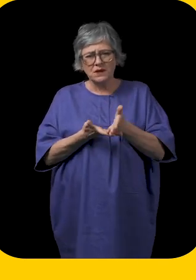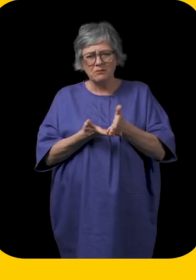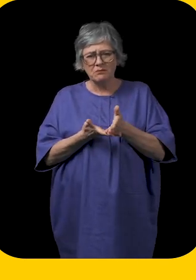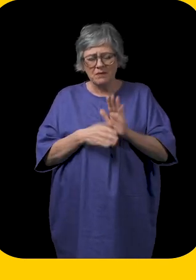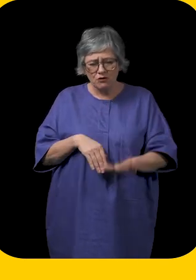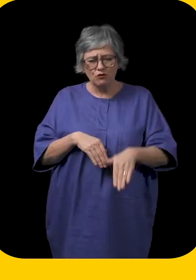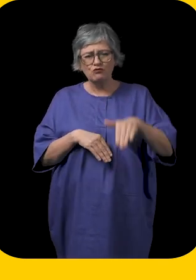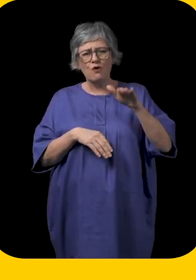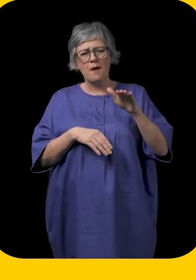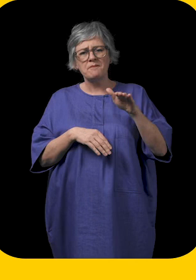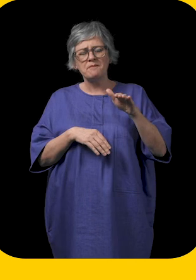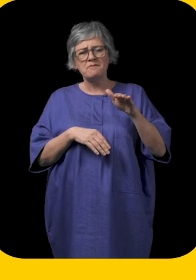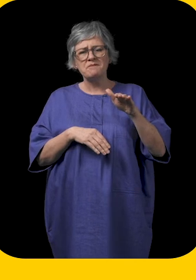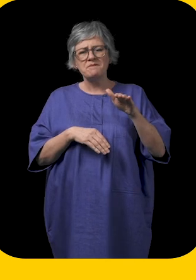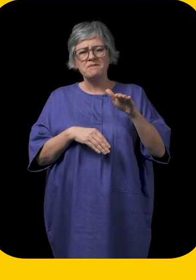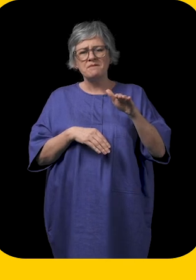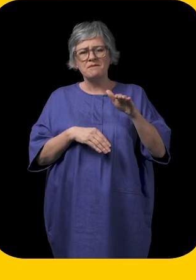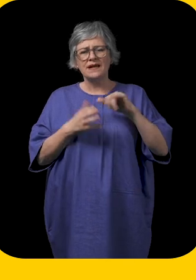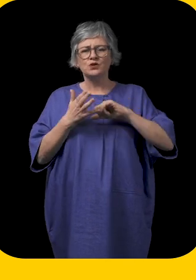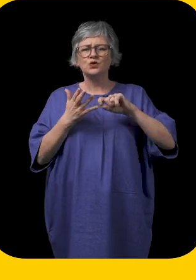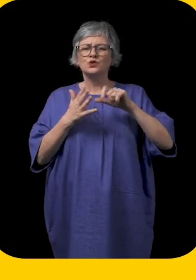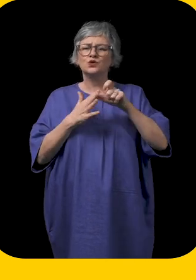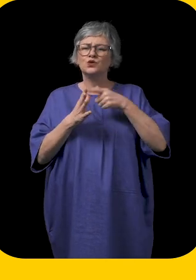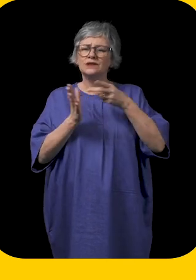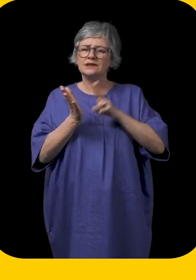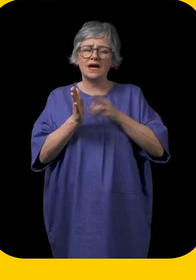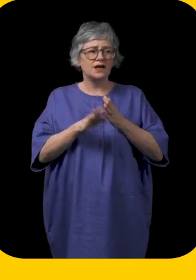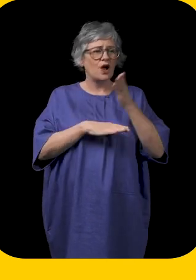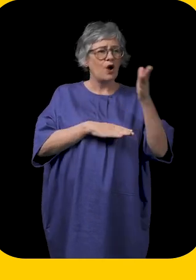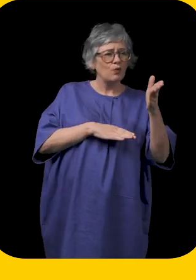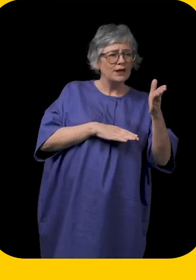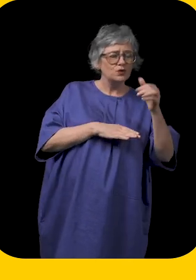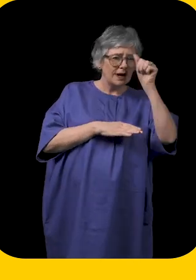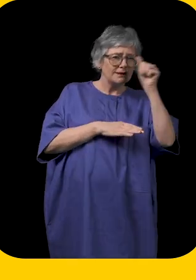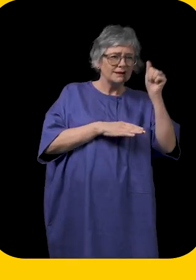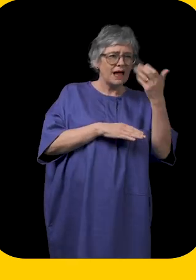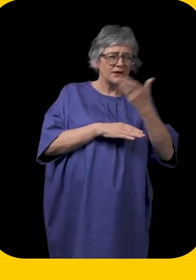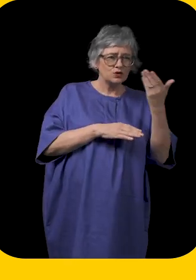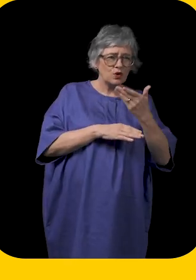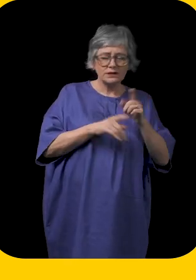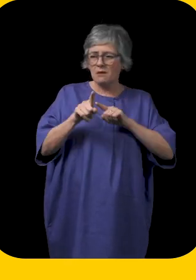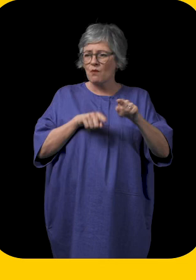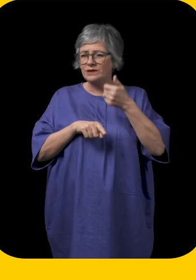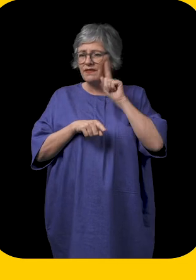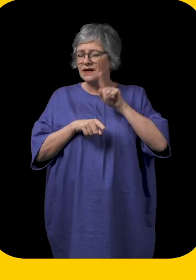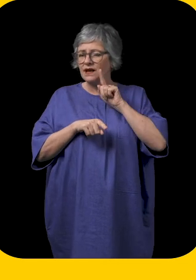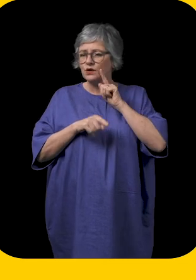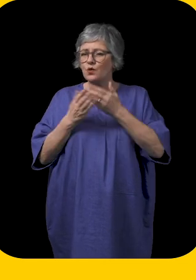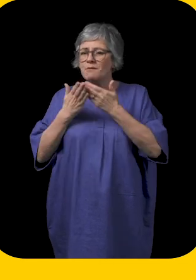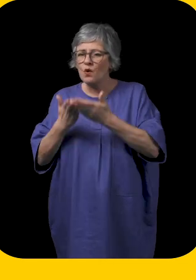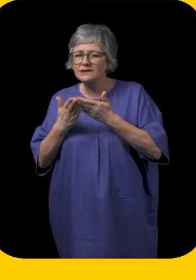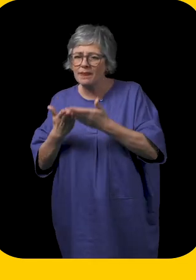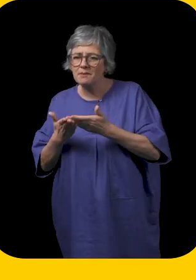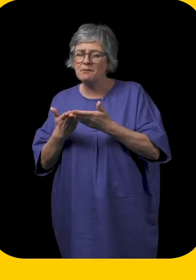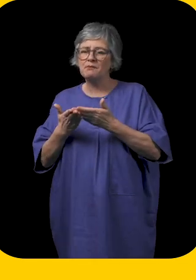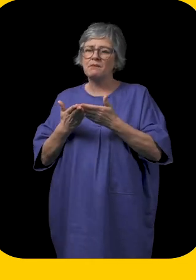mean, I grew up in Sudan. I went actually to a Catholic school in which most of the girls were